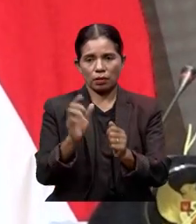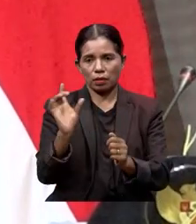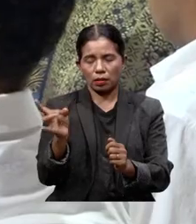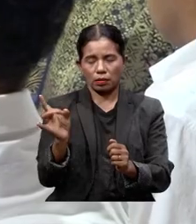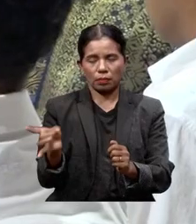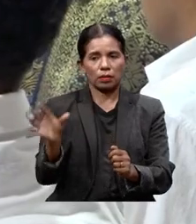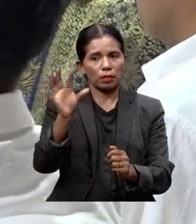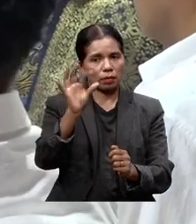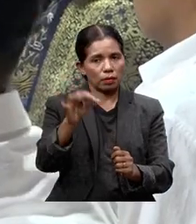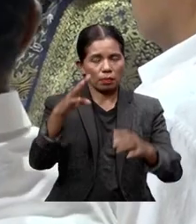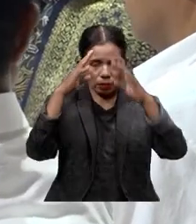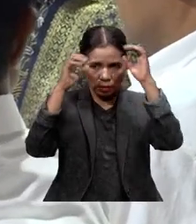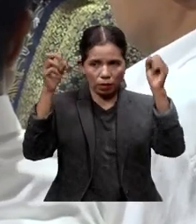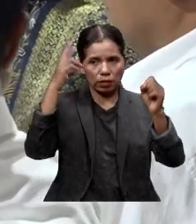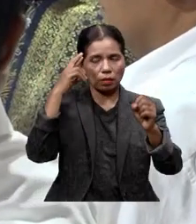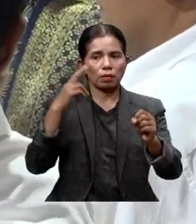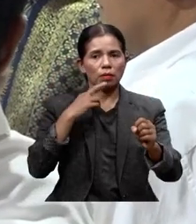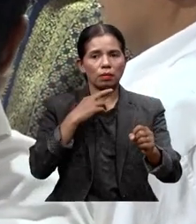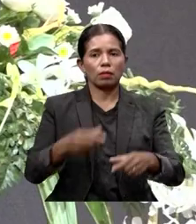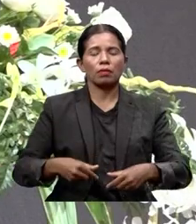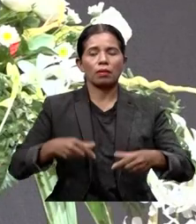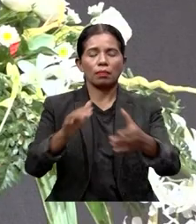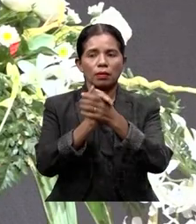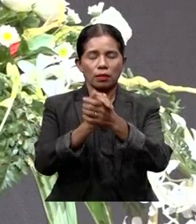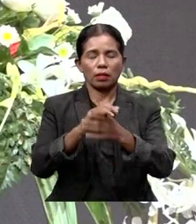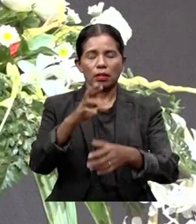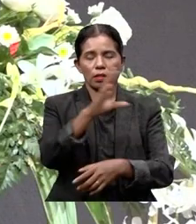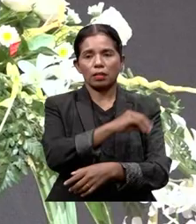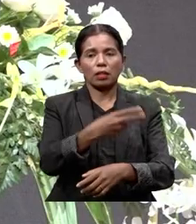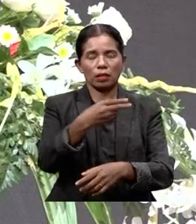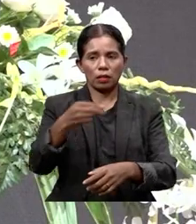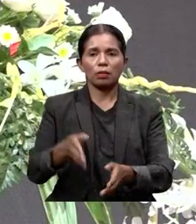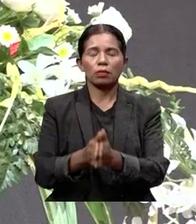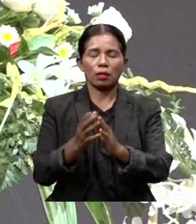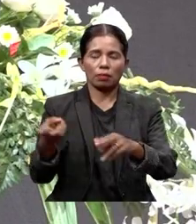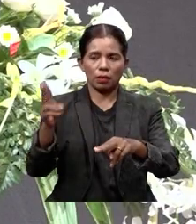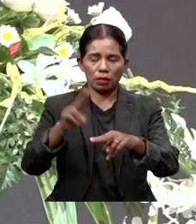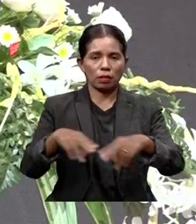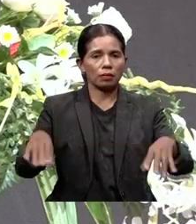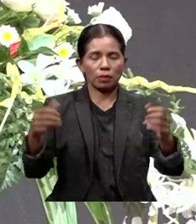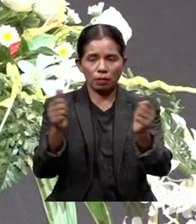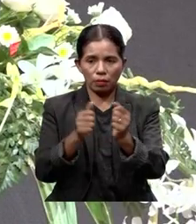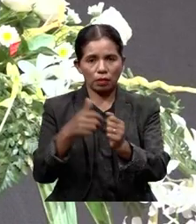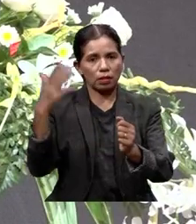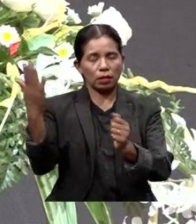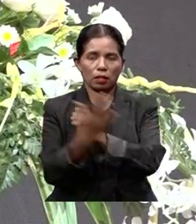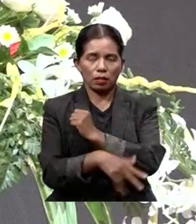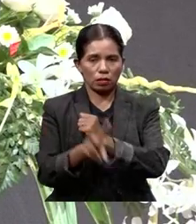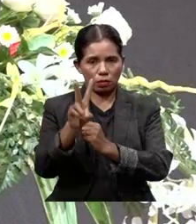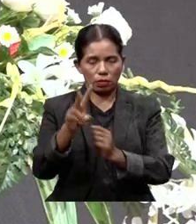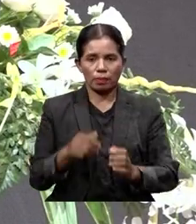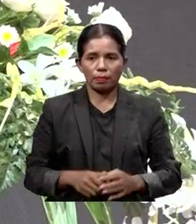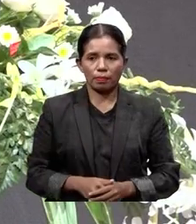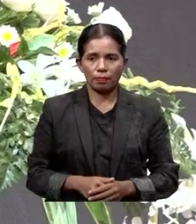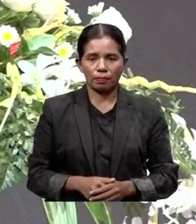recensia, Presidente da República, José Ramazorta, congratula a República Indonésia no russo atualmente na federação bilateral entre Rairua.